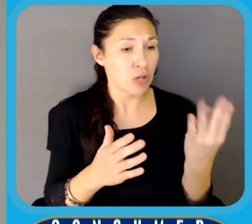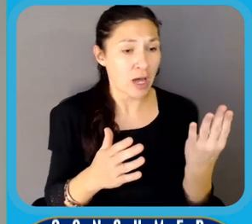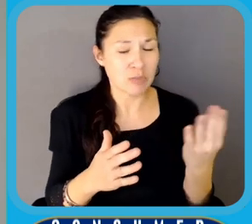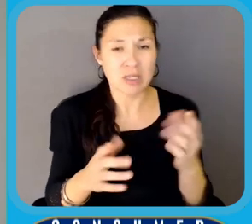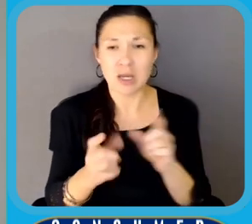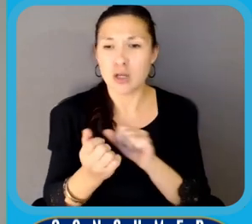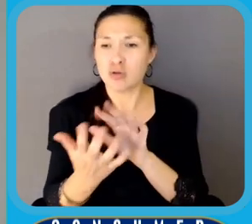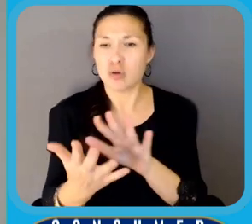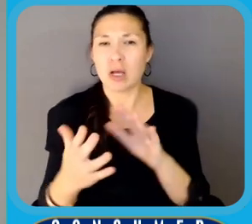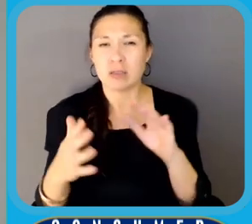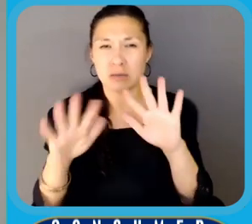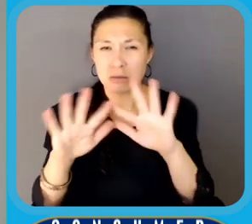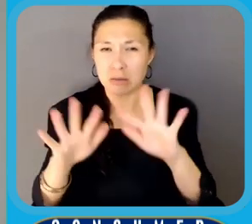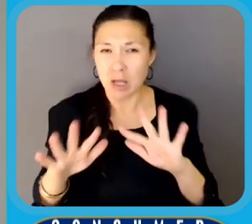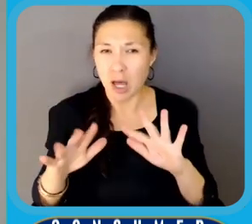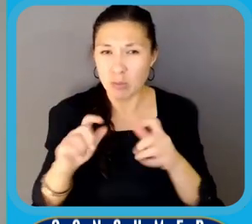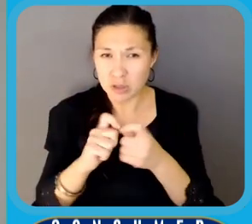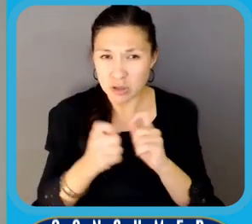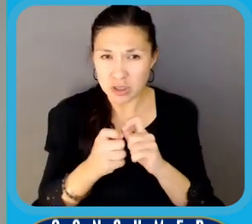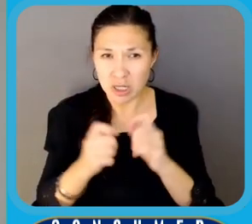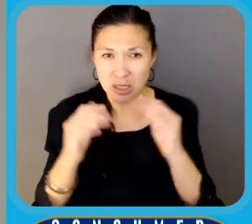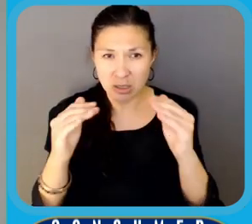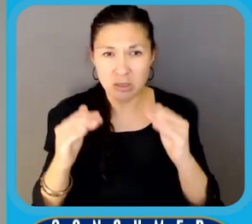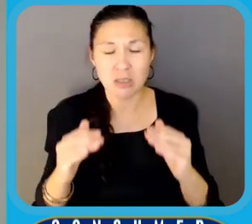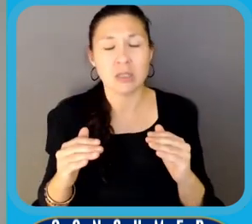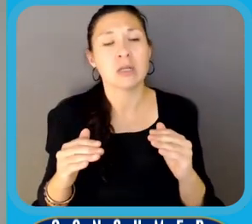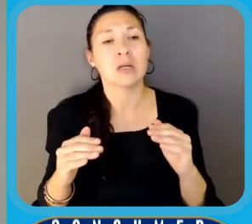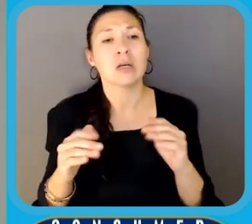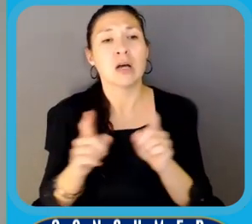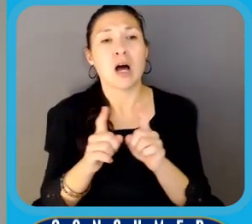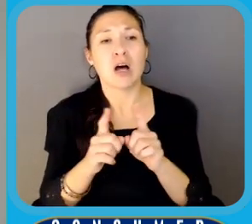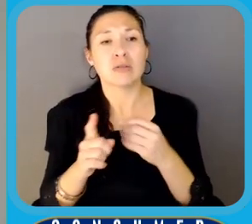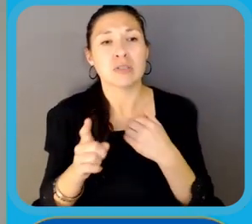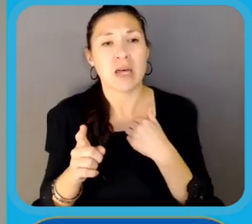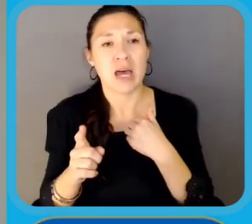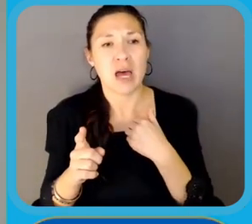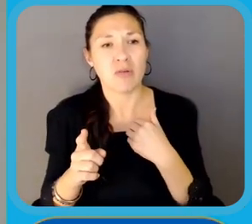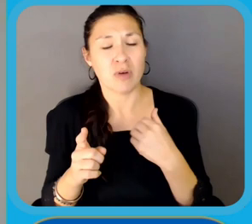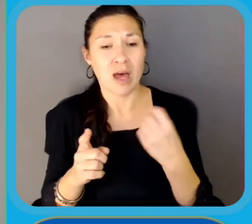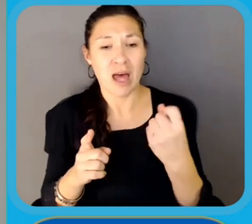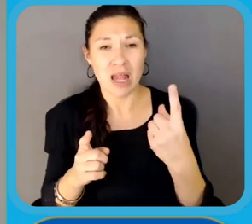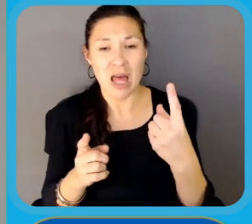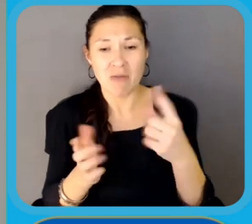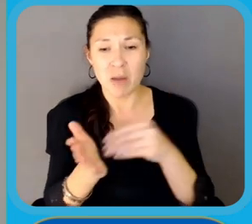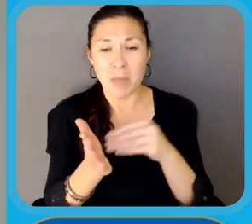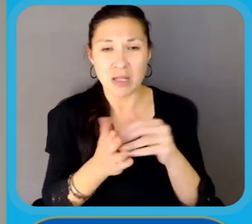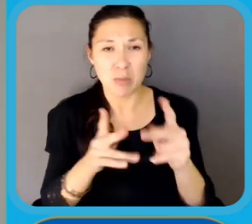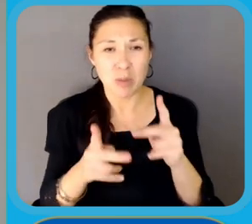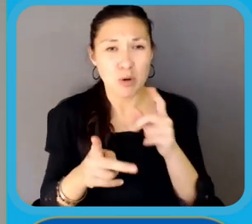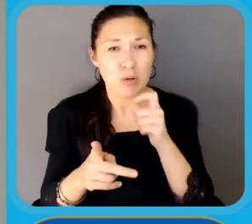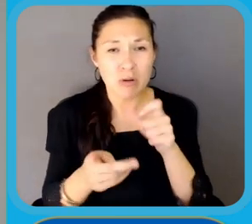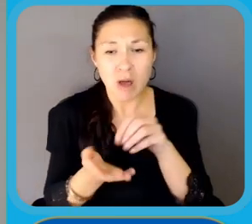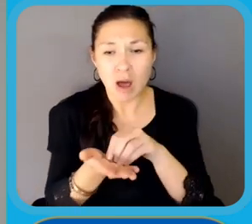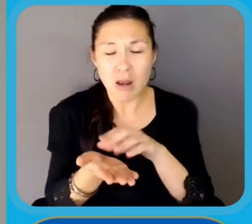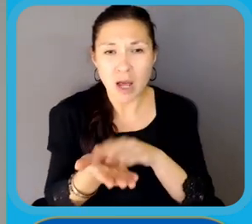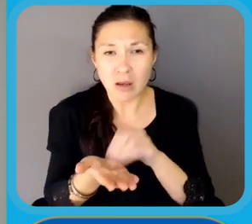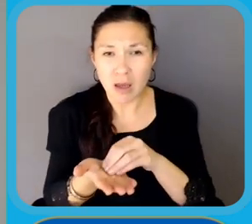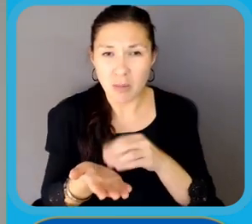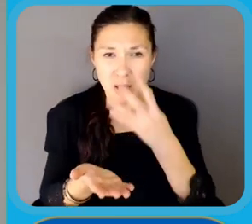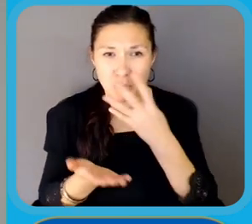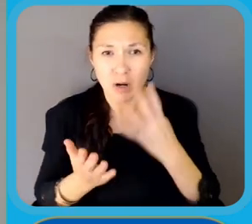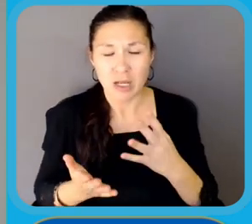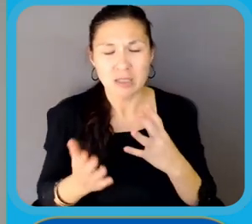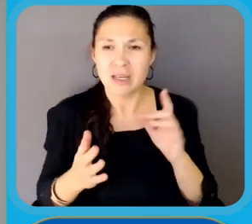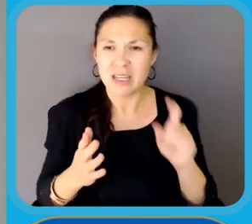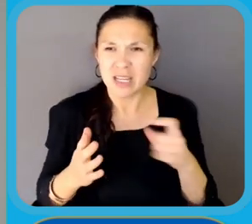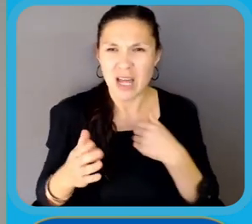a pathway to citizenship for the 11 million undocumented immigrants in our nation today, including the millions of essential